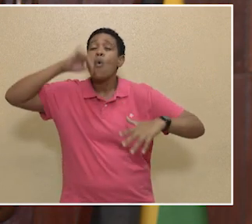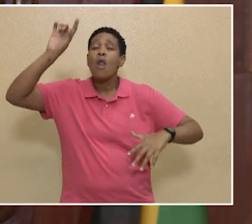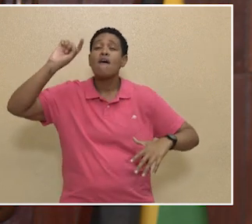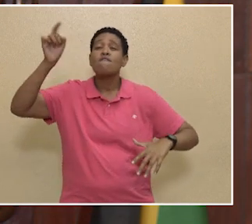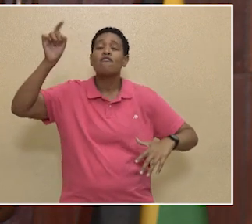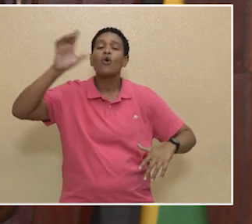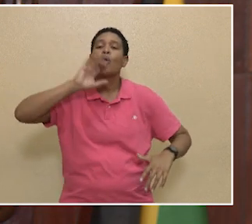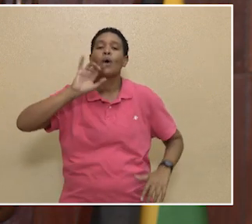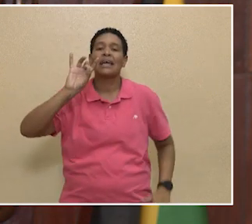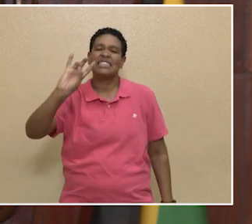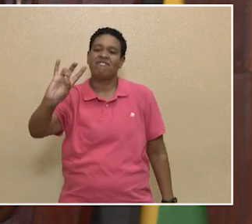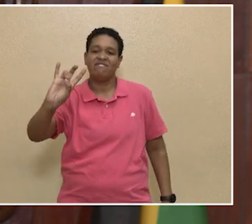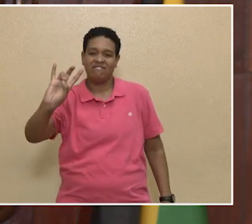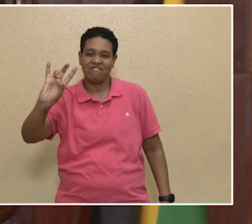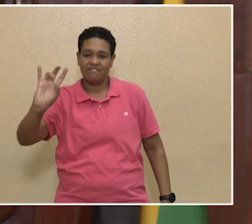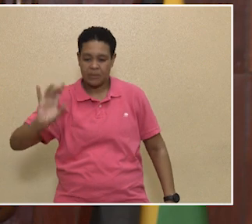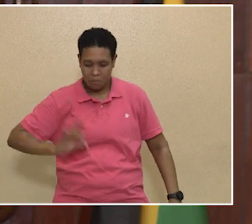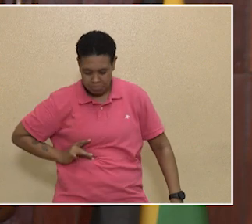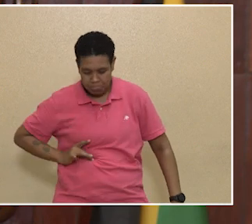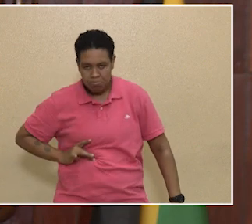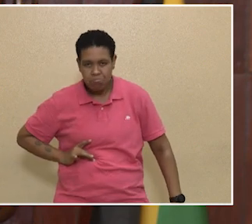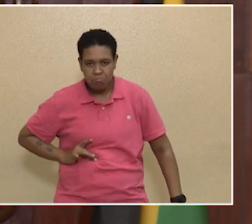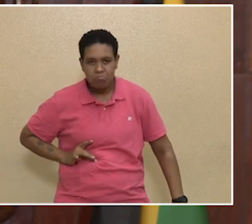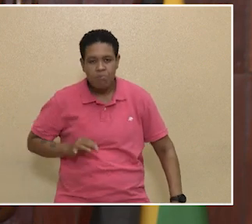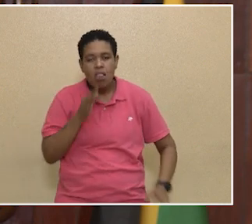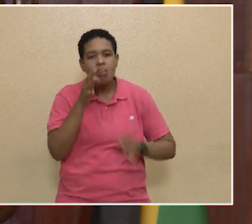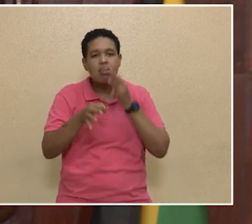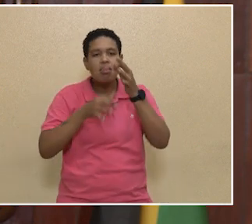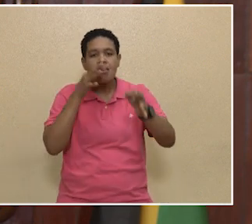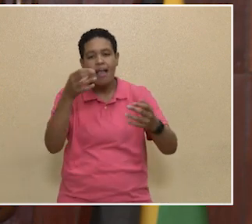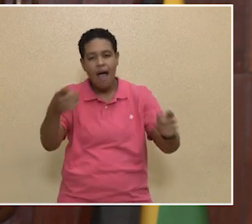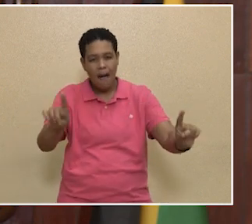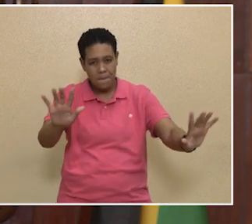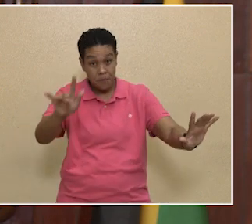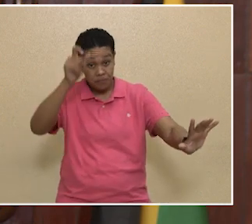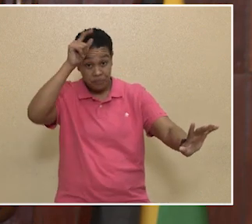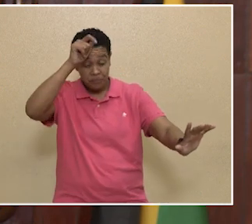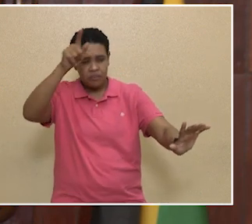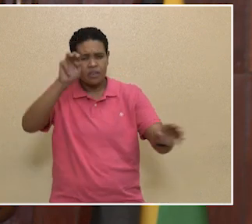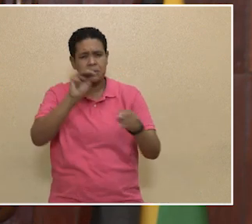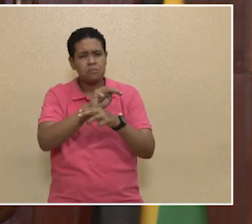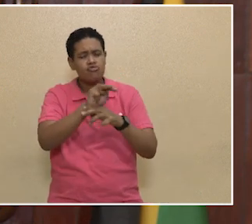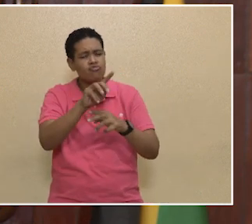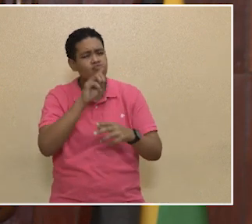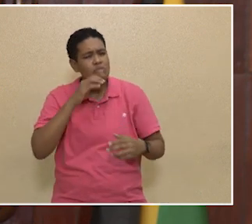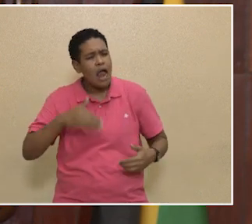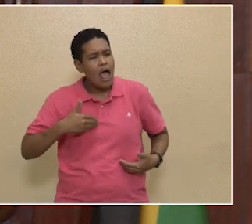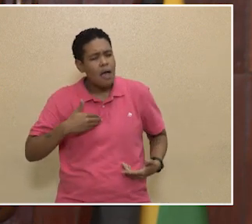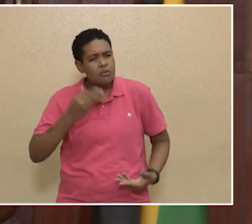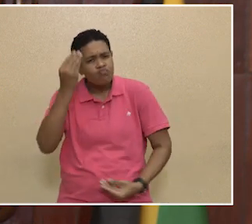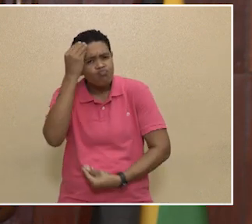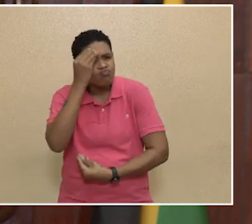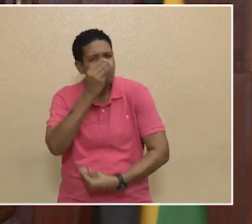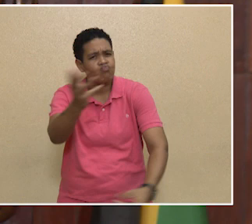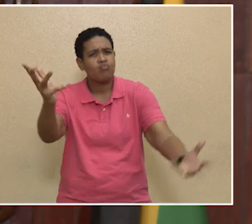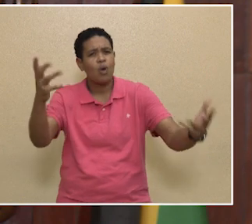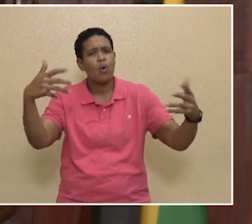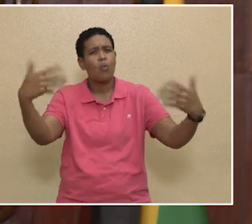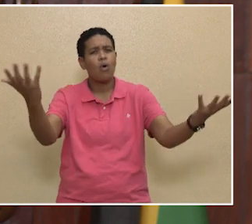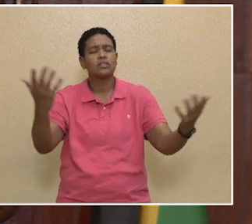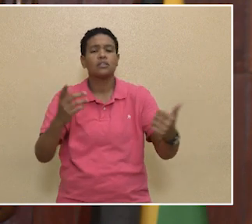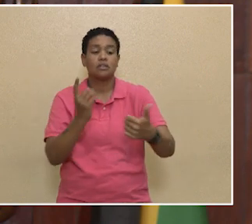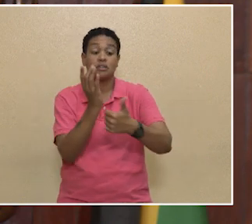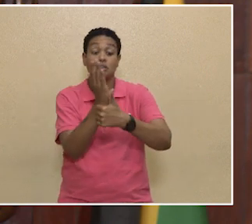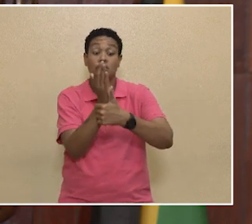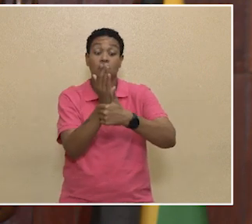87 years. The ministry is pleased to advise, too, that one of the